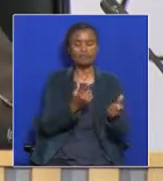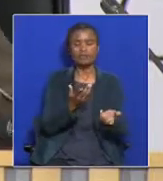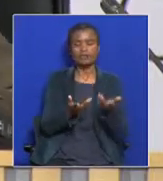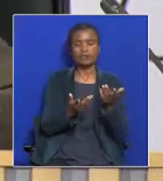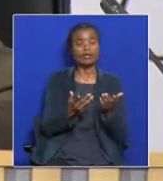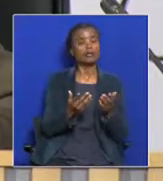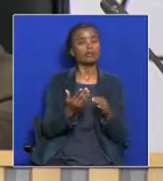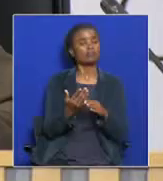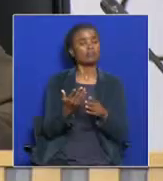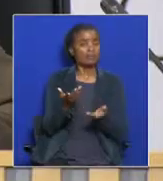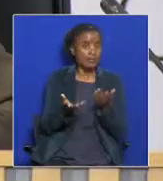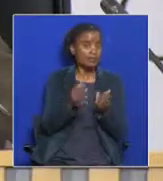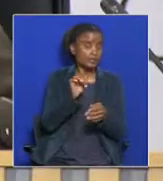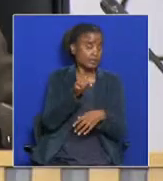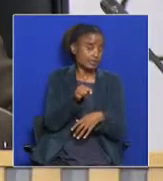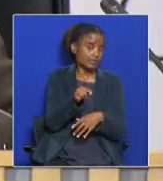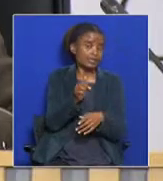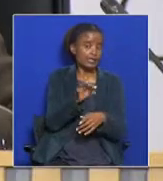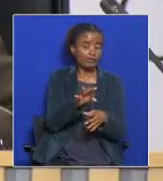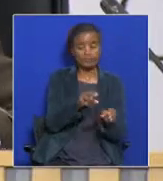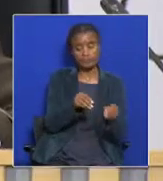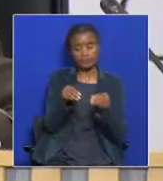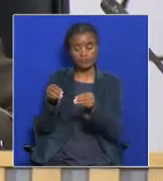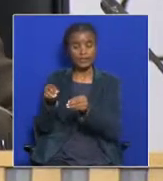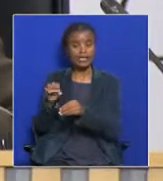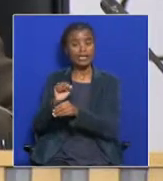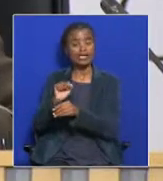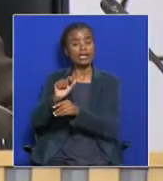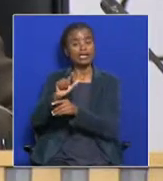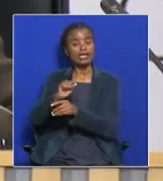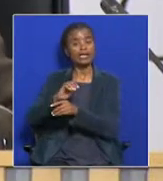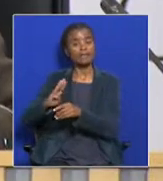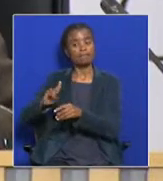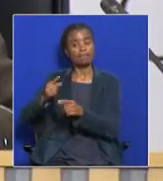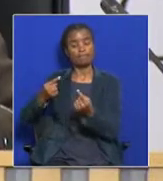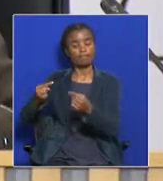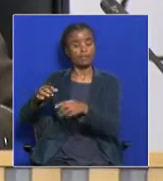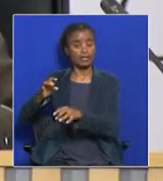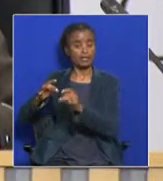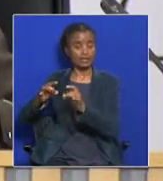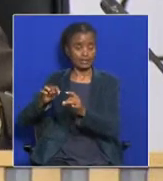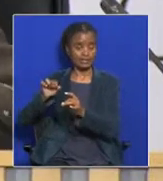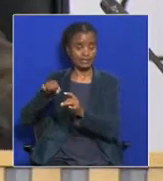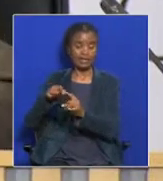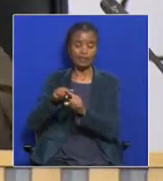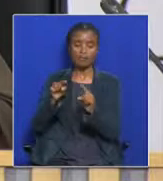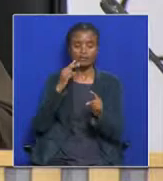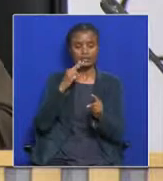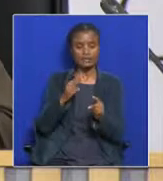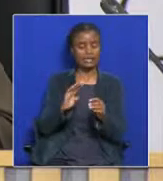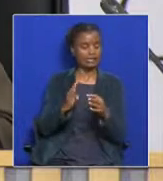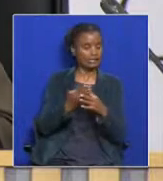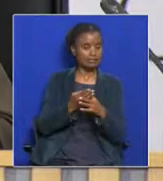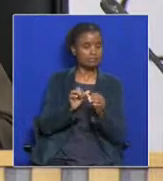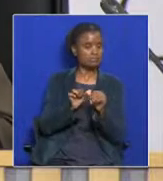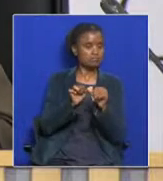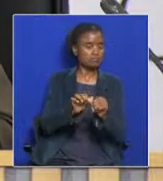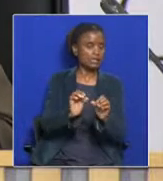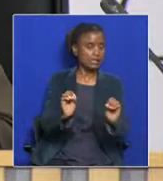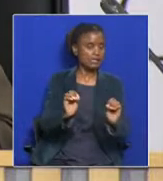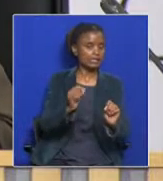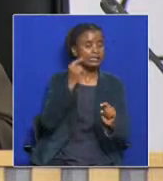but they haven't analyzed them yet, and then you realize, okay, my case is going nowhere, there's no suspect, then you can also complete that